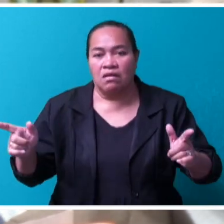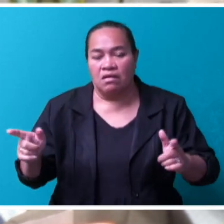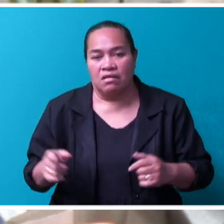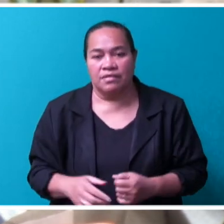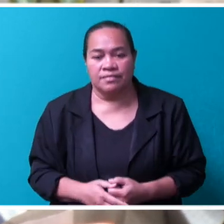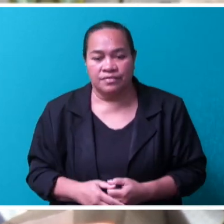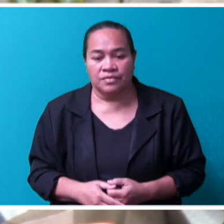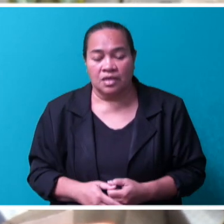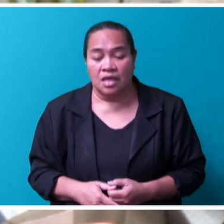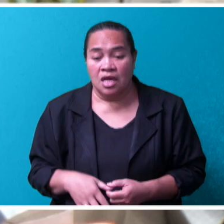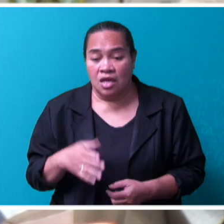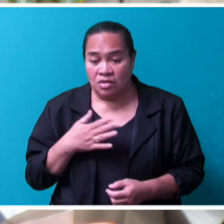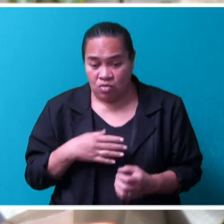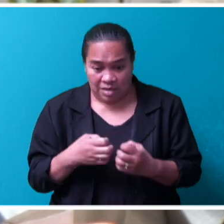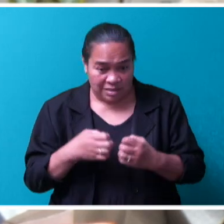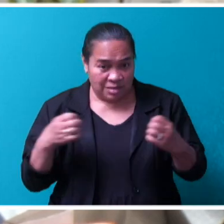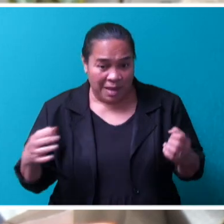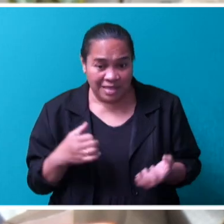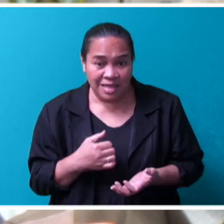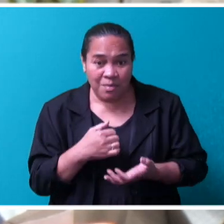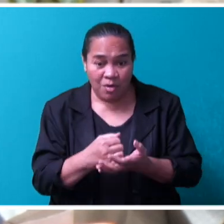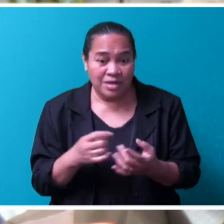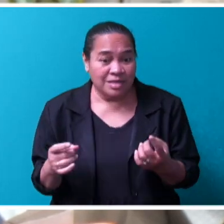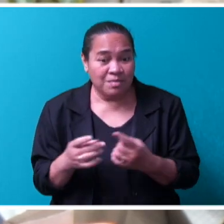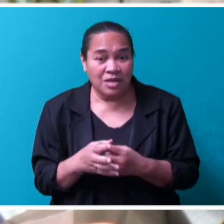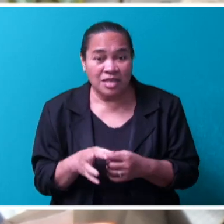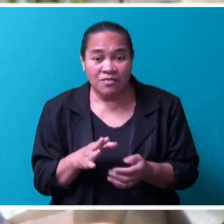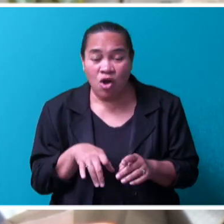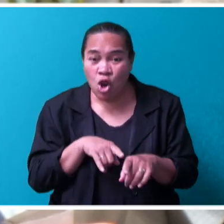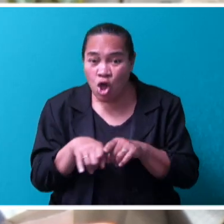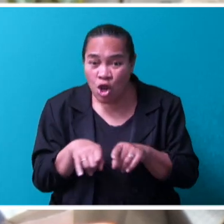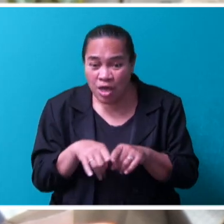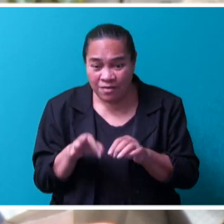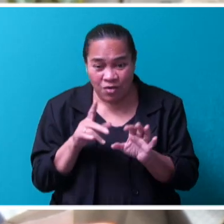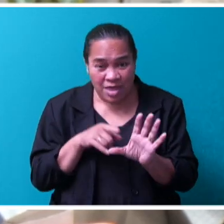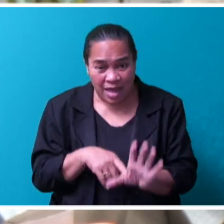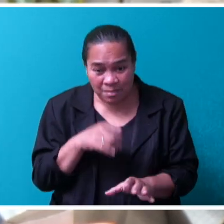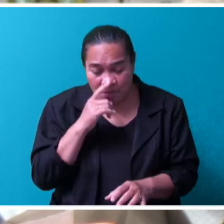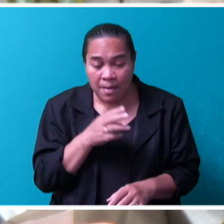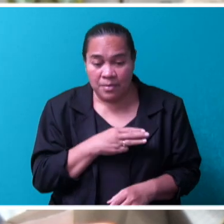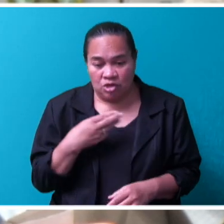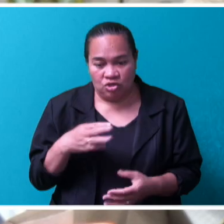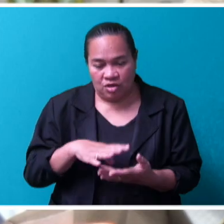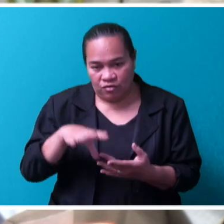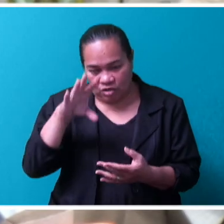To expand support for learners and young people, the Ministry of Education has been